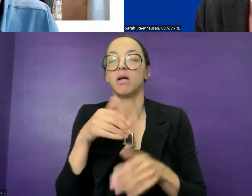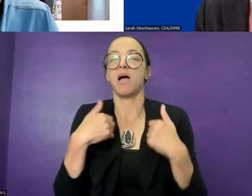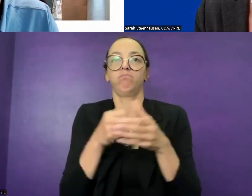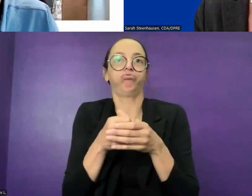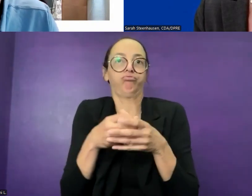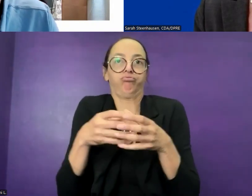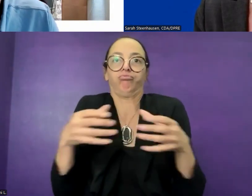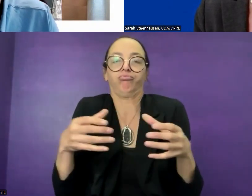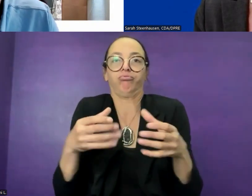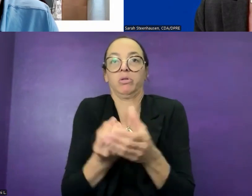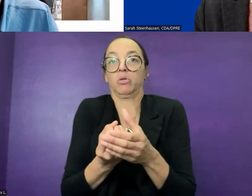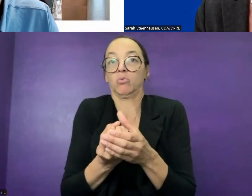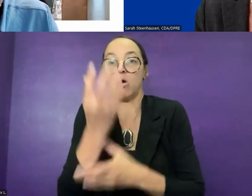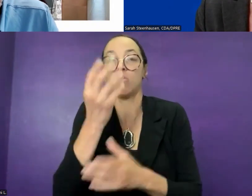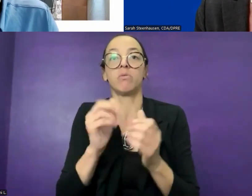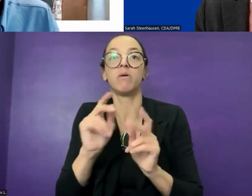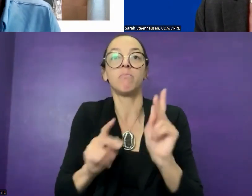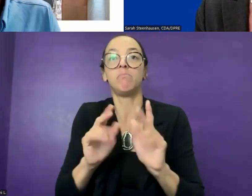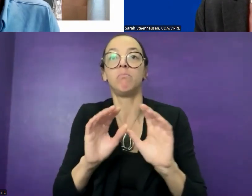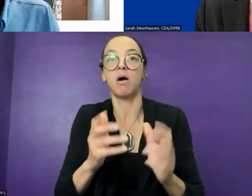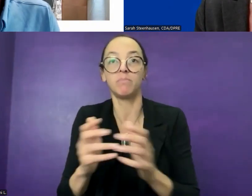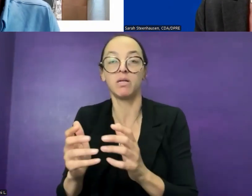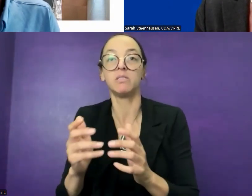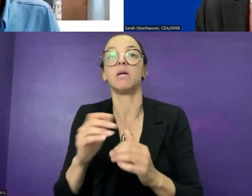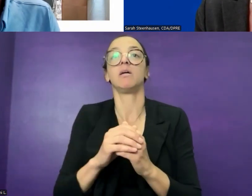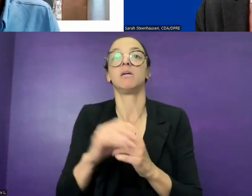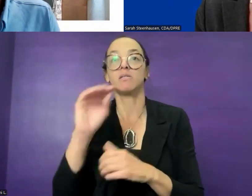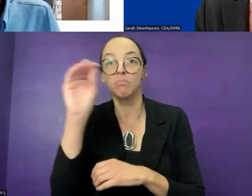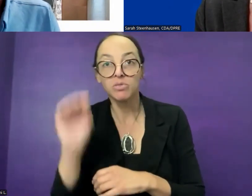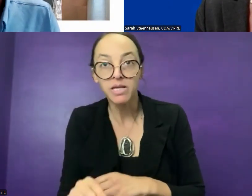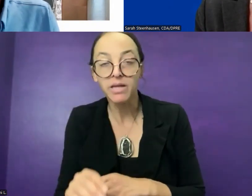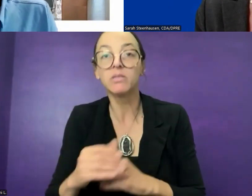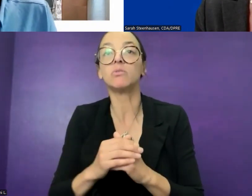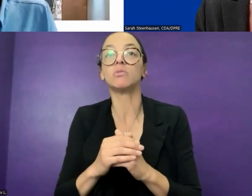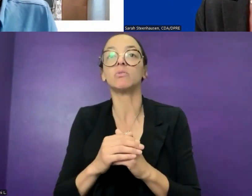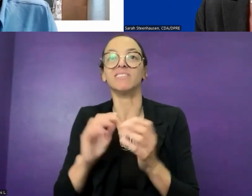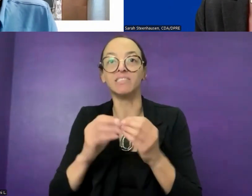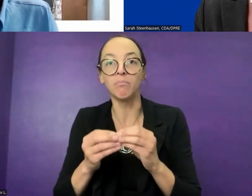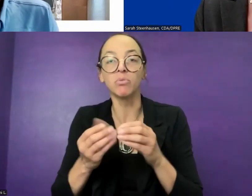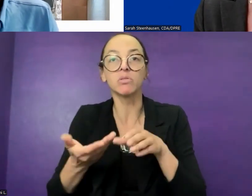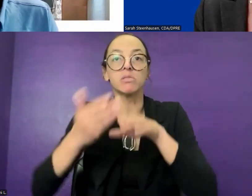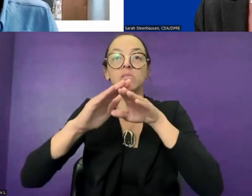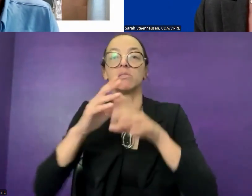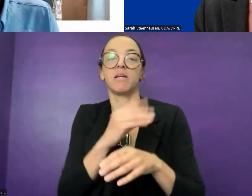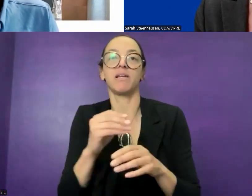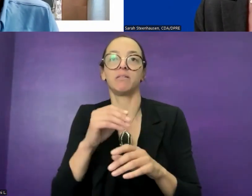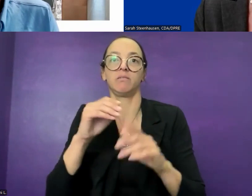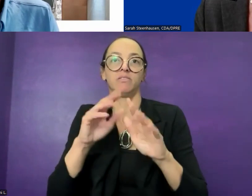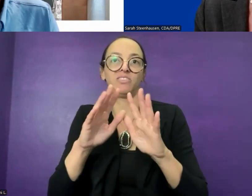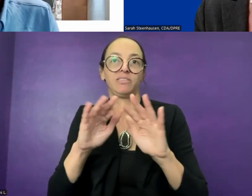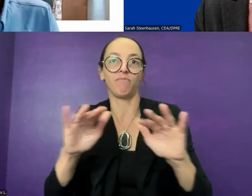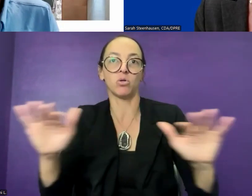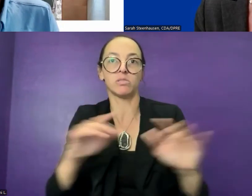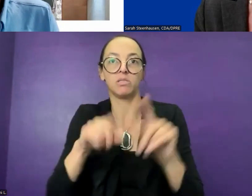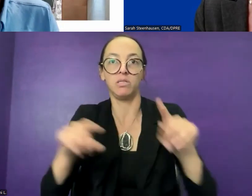population, but the population is becoming more diverse. And so this just underscores the incredible importance of ensuring that services